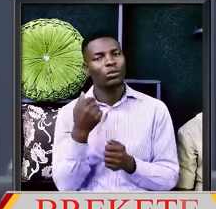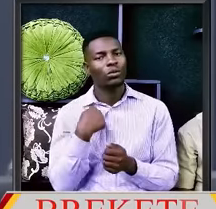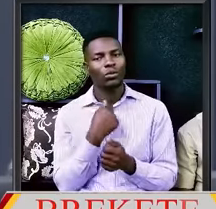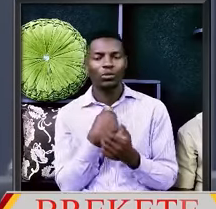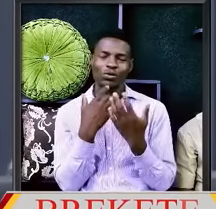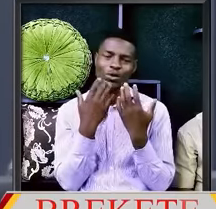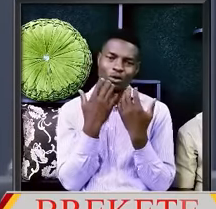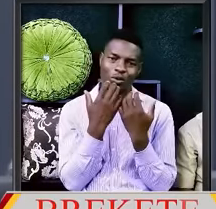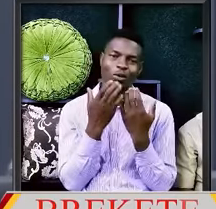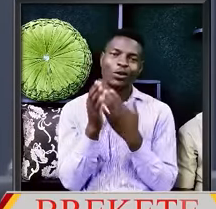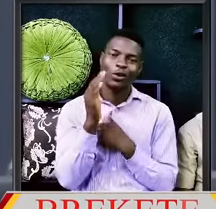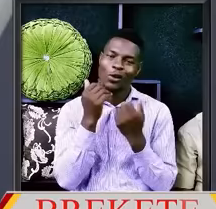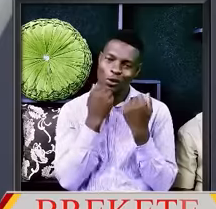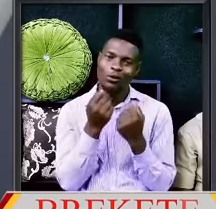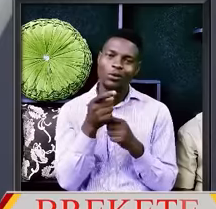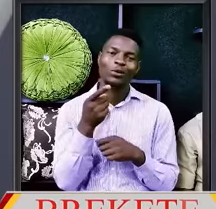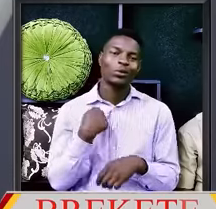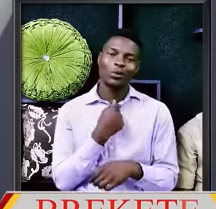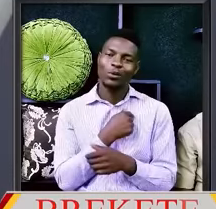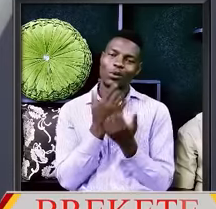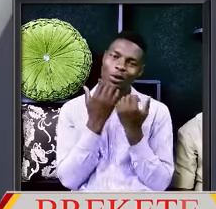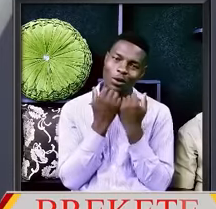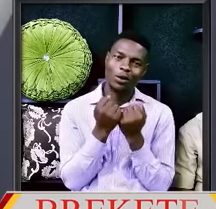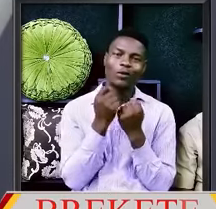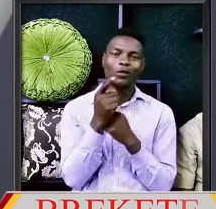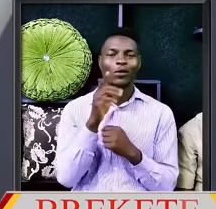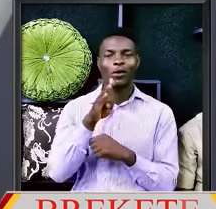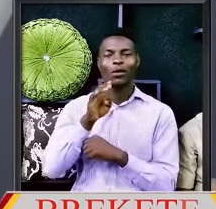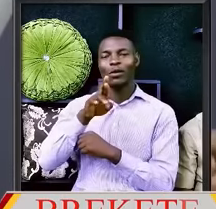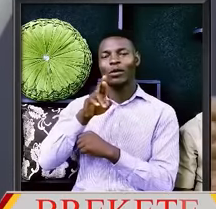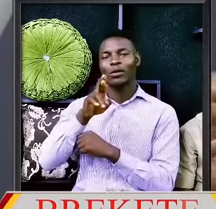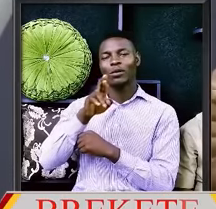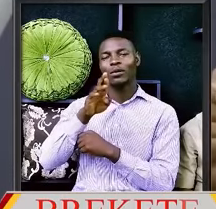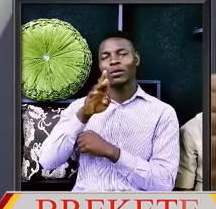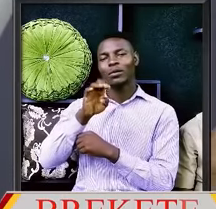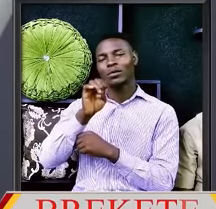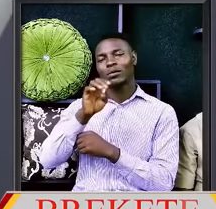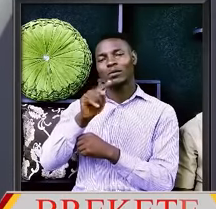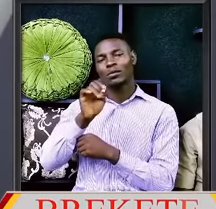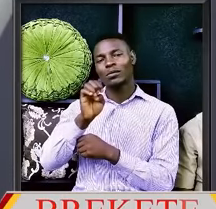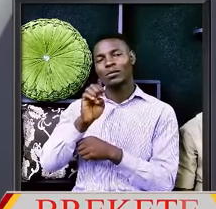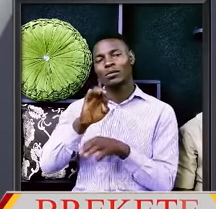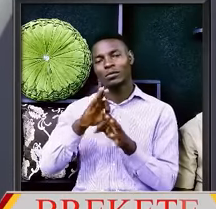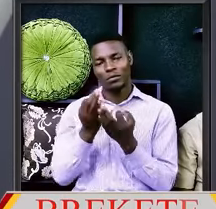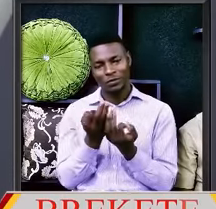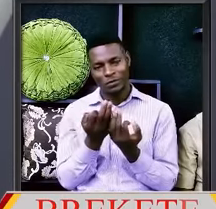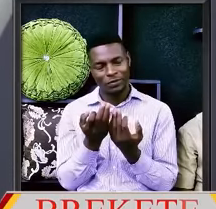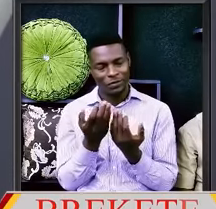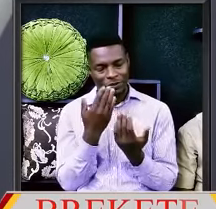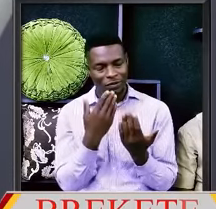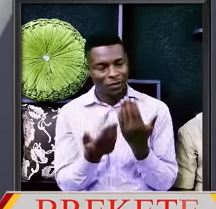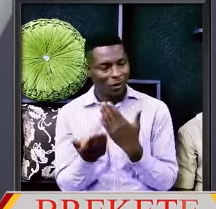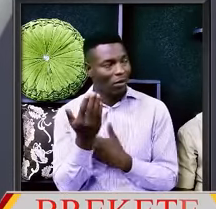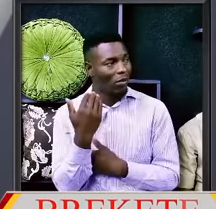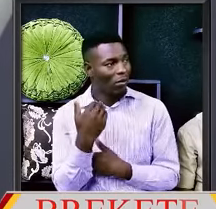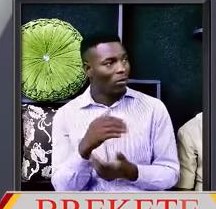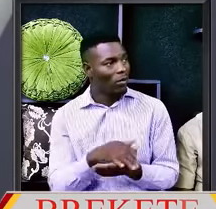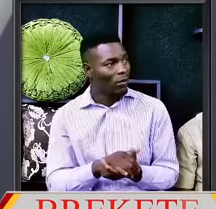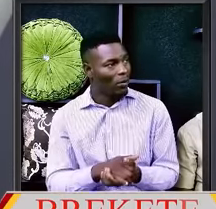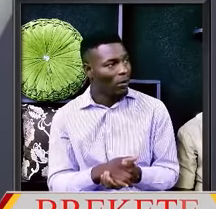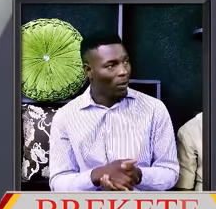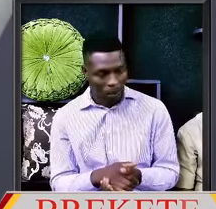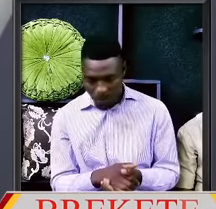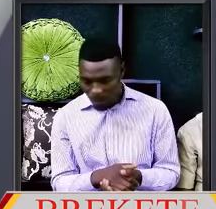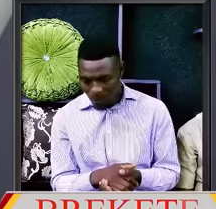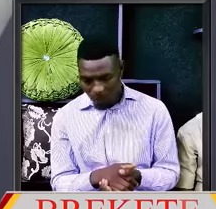Brekete family. And the land, Brekete. Oh, no, no, no. Hello, good morning. Hi,